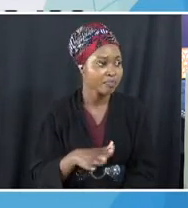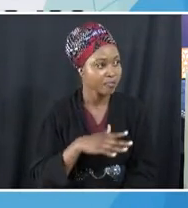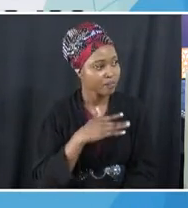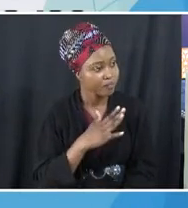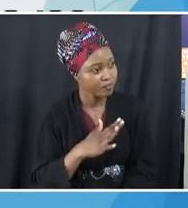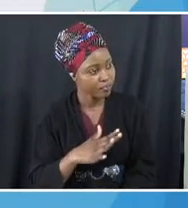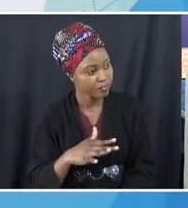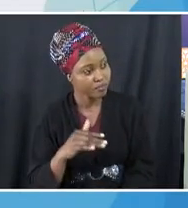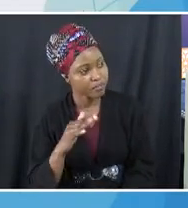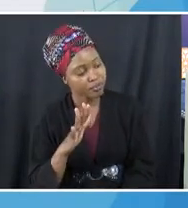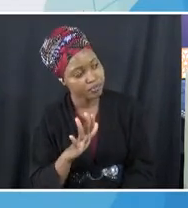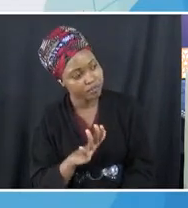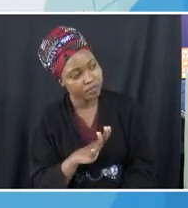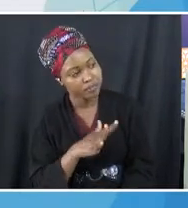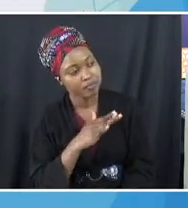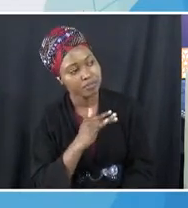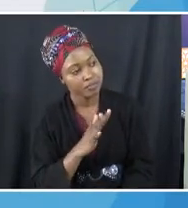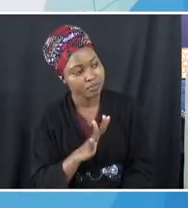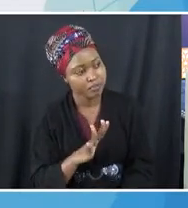a